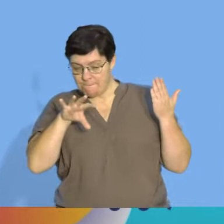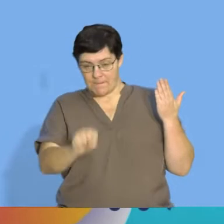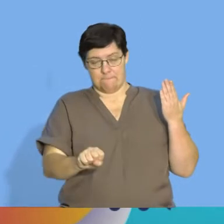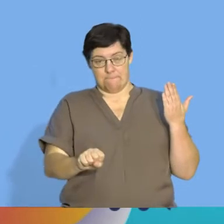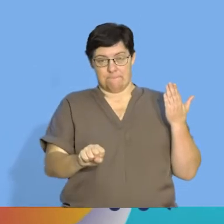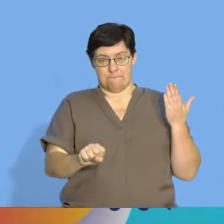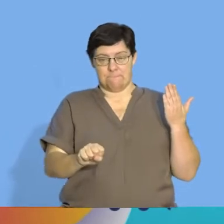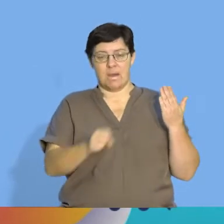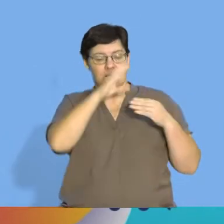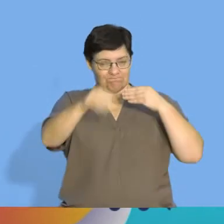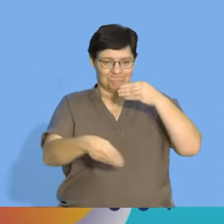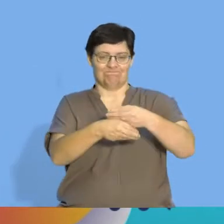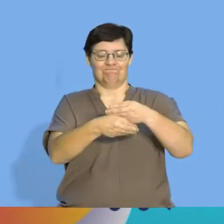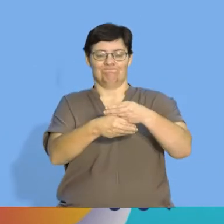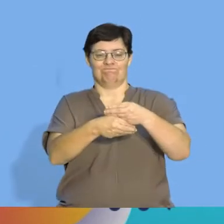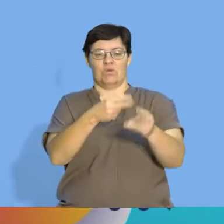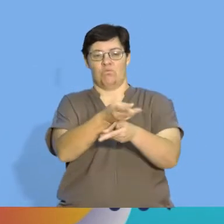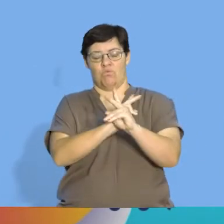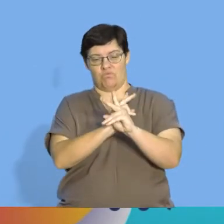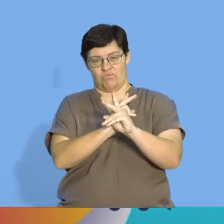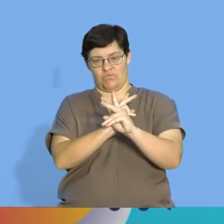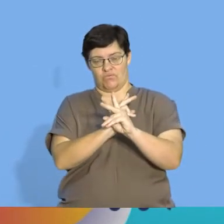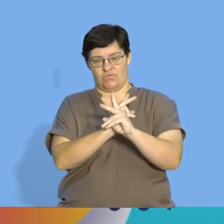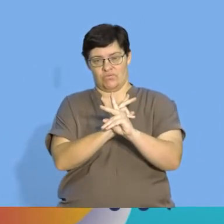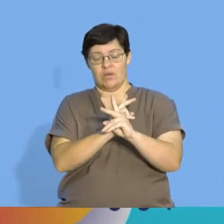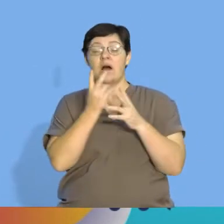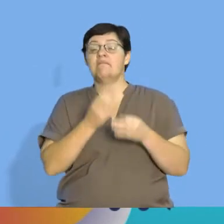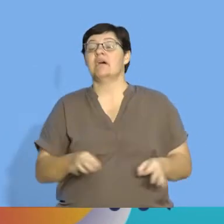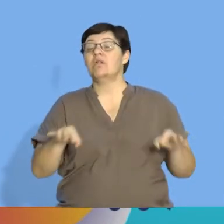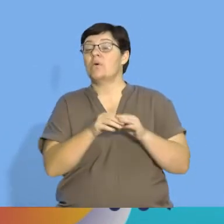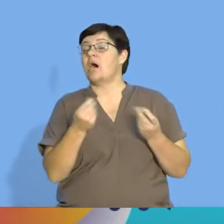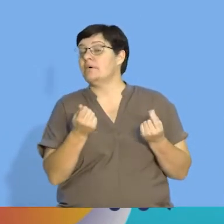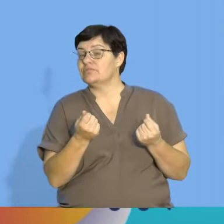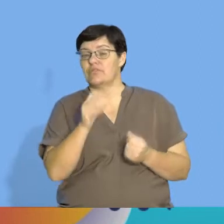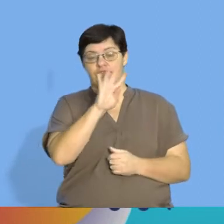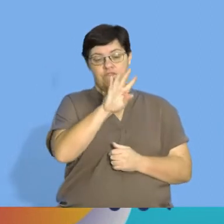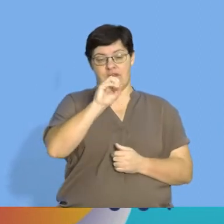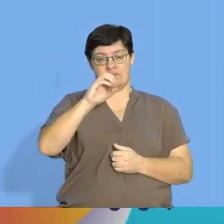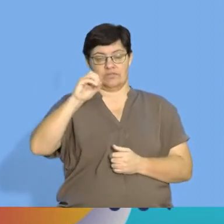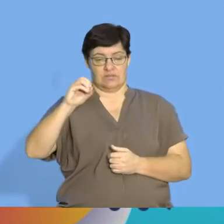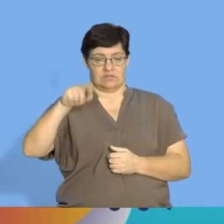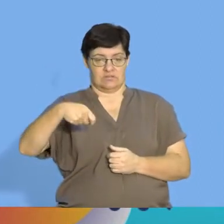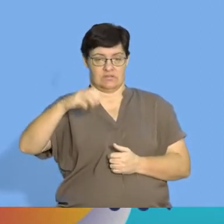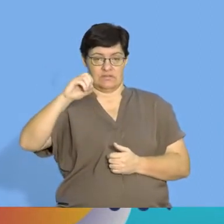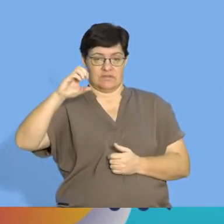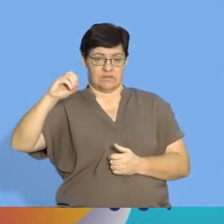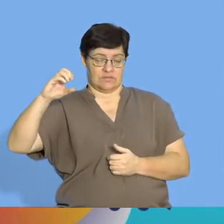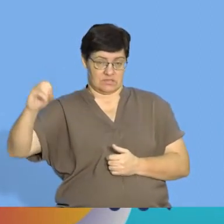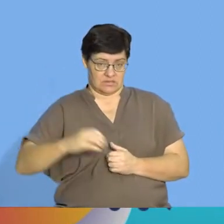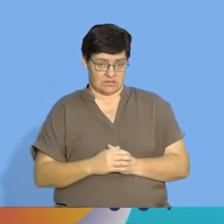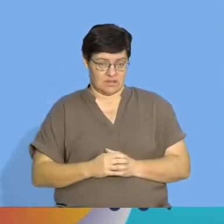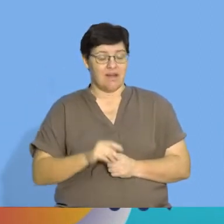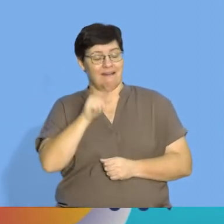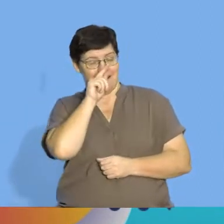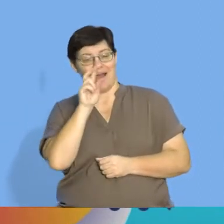that information and find out that there's an additional loan that was taken to the value of 400,000 rand.